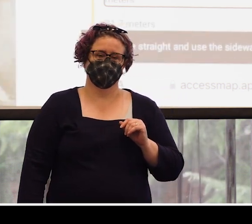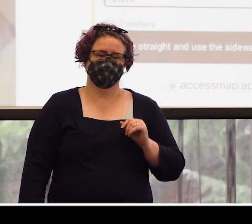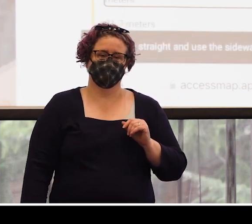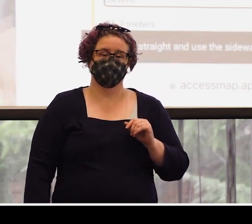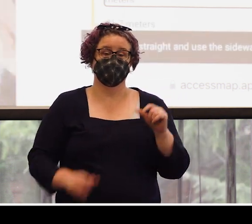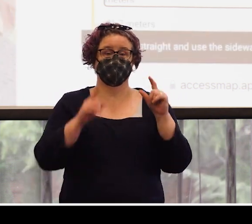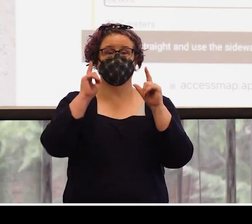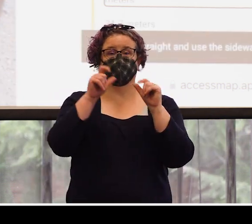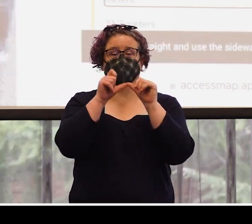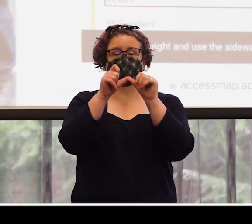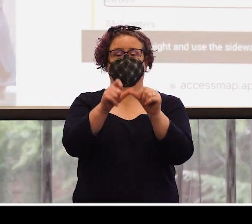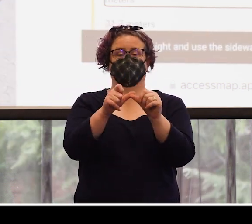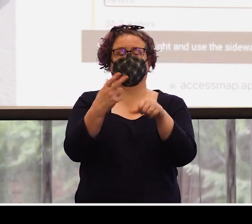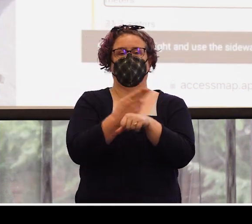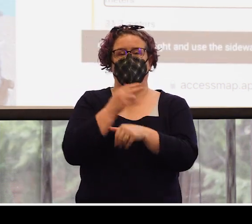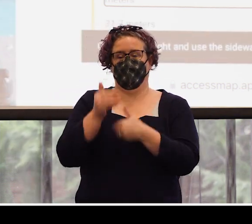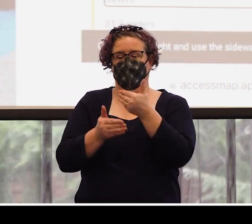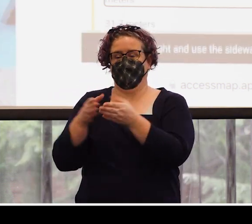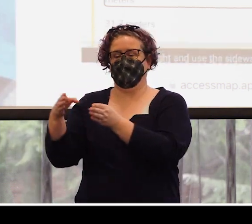Continue straight and use the sidewalk.